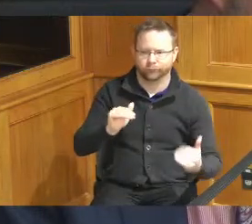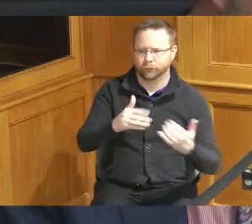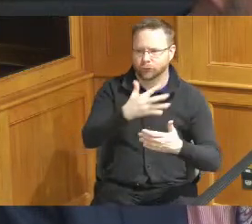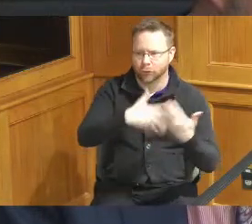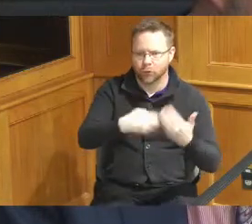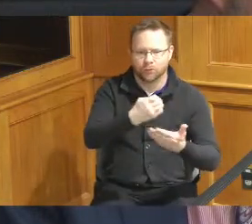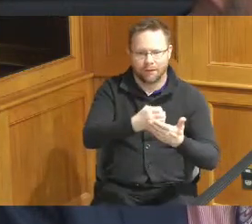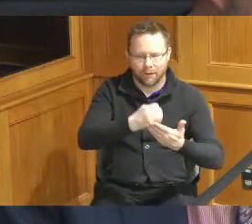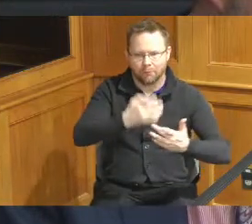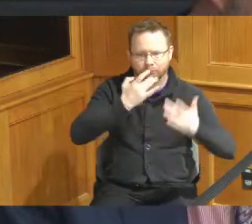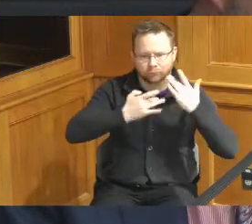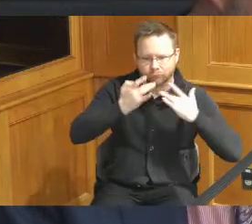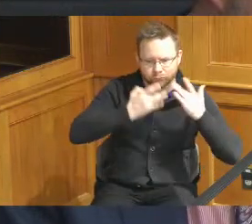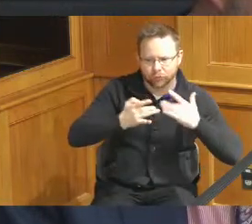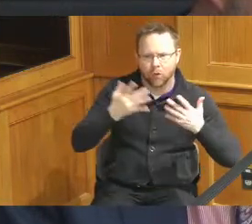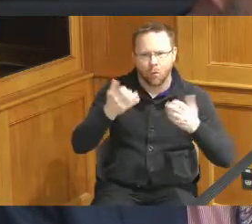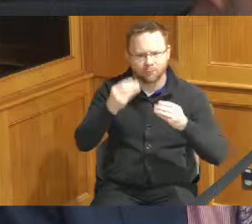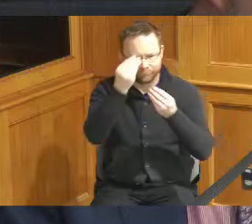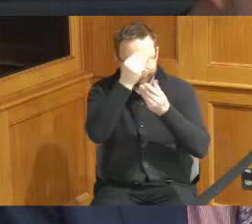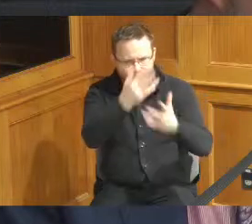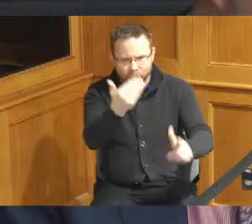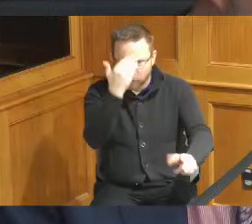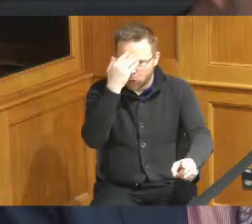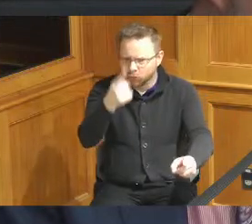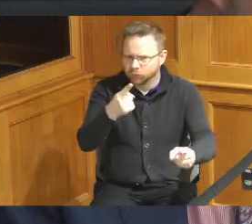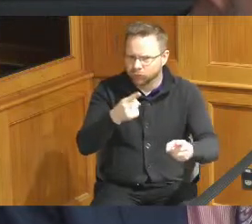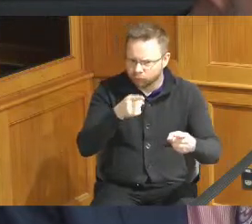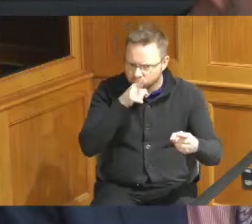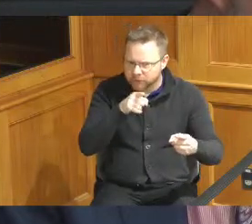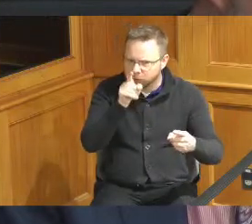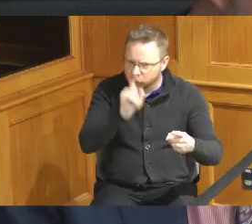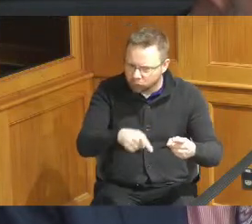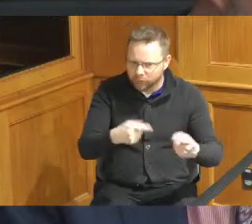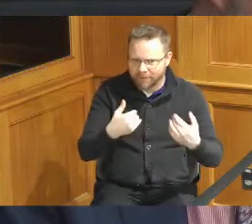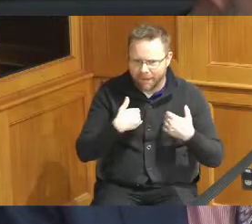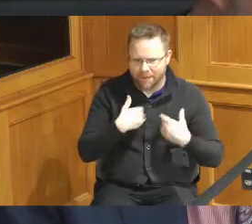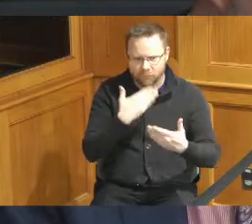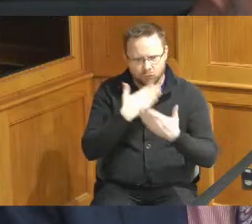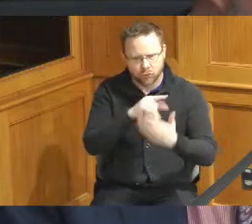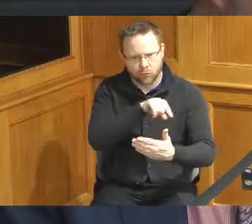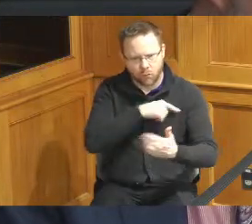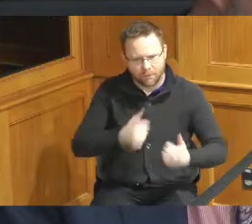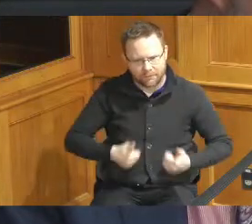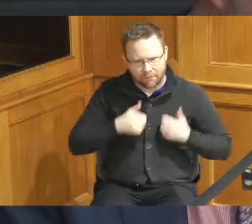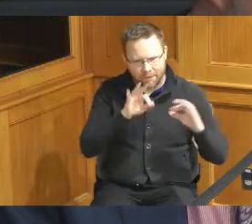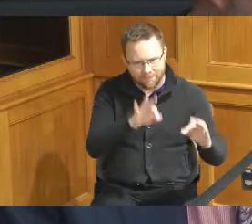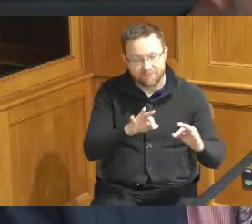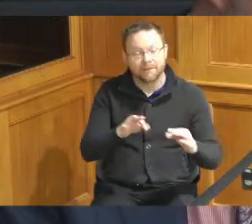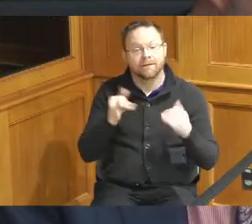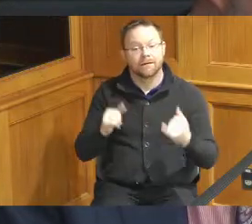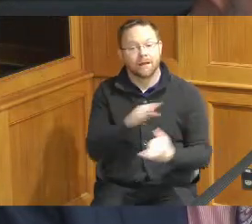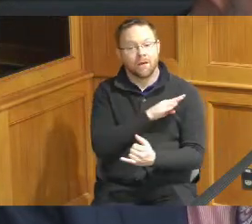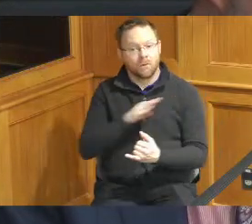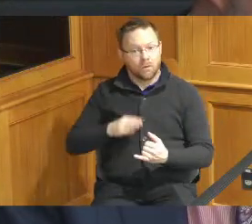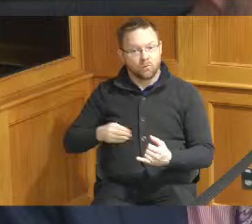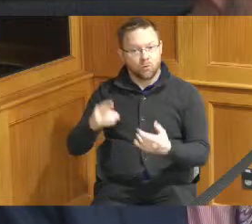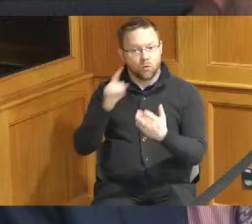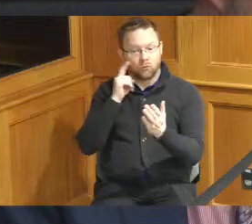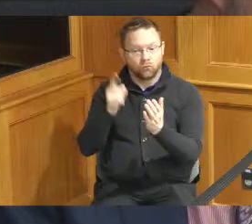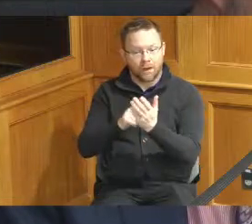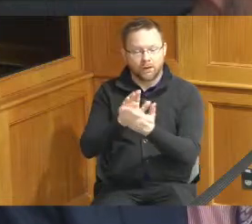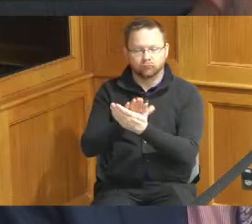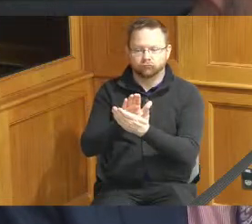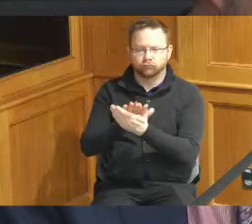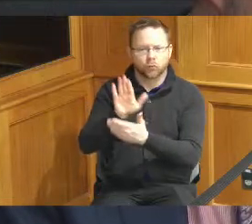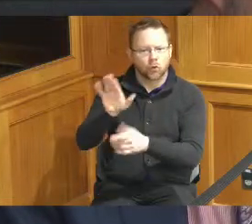they deserve a quality of life. Now, therefore, be it proclaimed that the Board of Commissioners recognizes the dedication